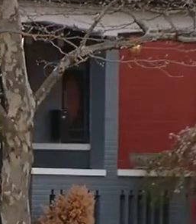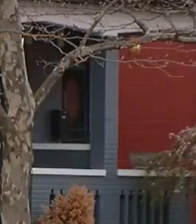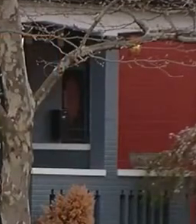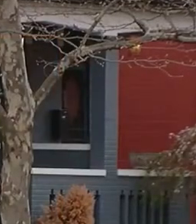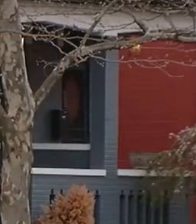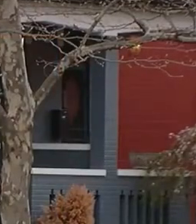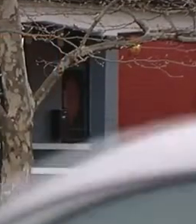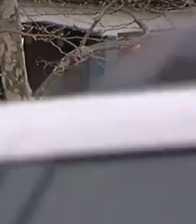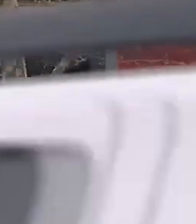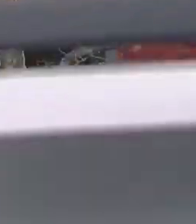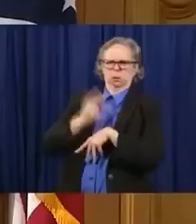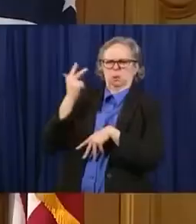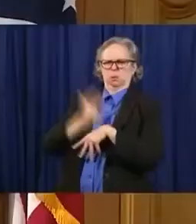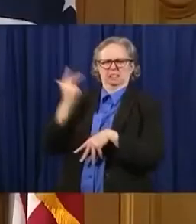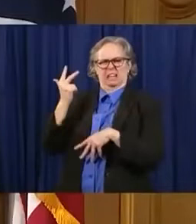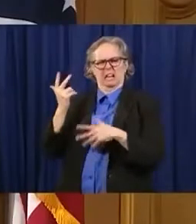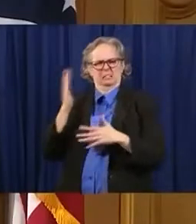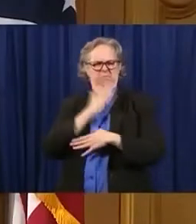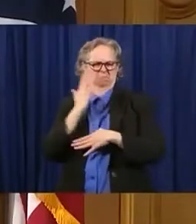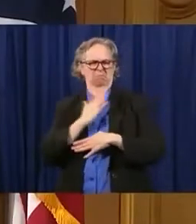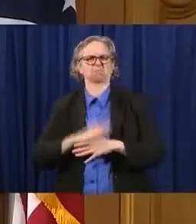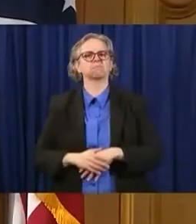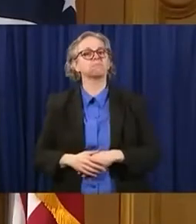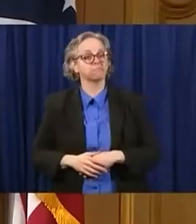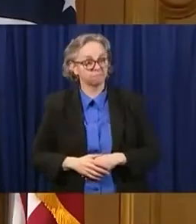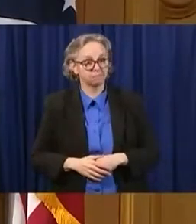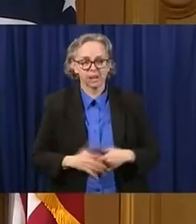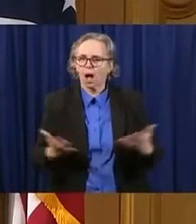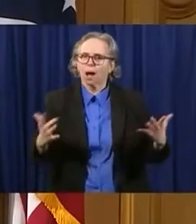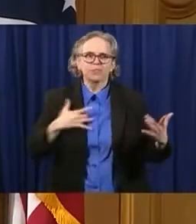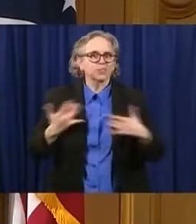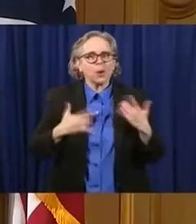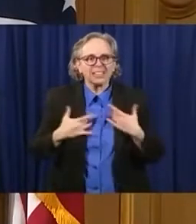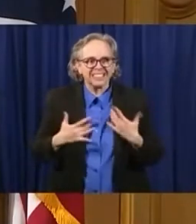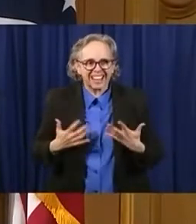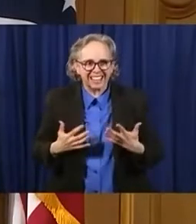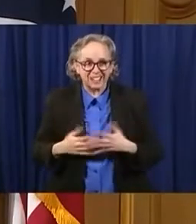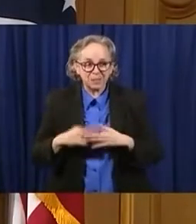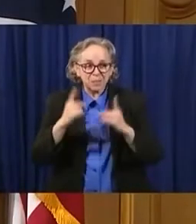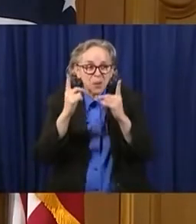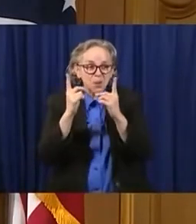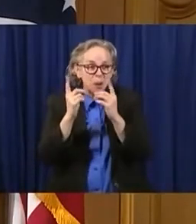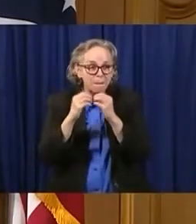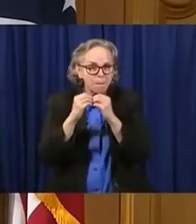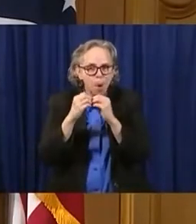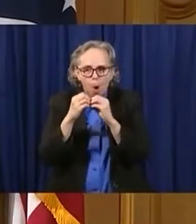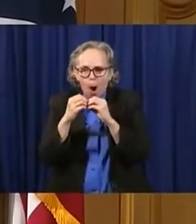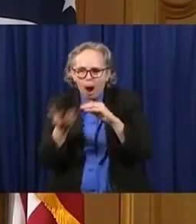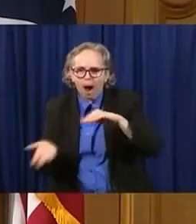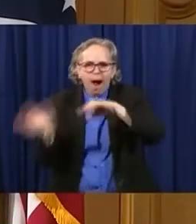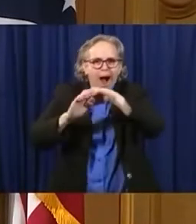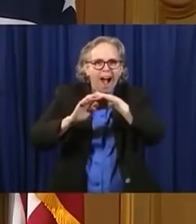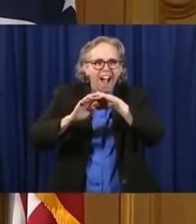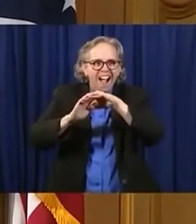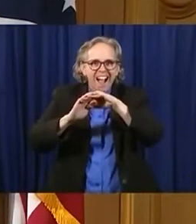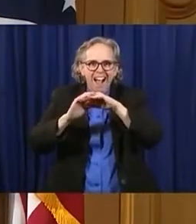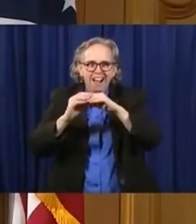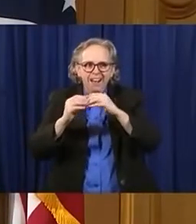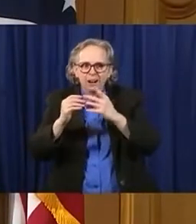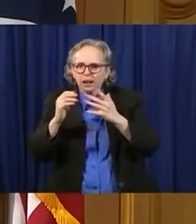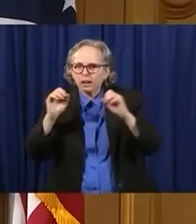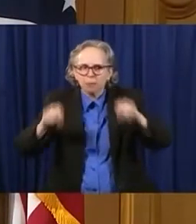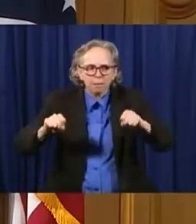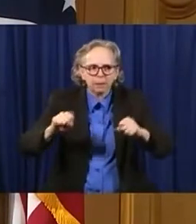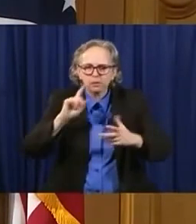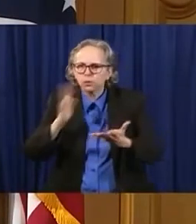White House plan has been muted. Cincinnati Public Schools told me it would follow guidance from Governor Mike DeWine and